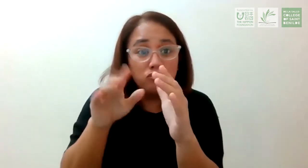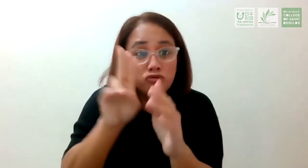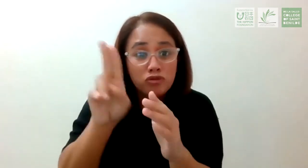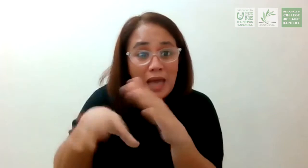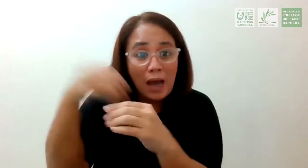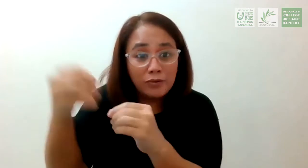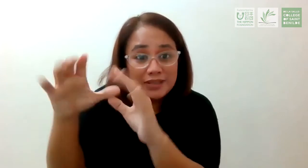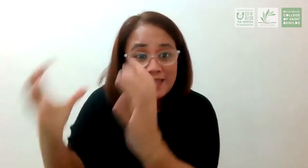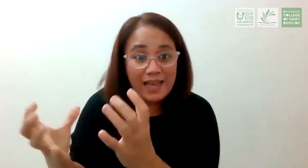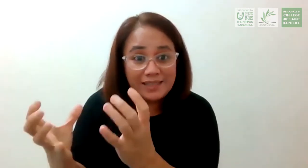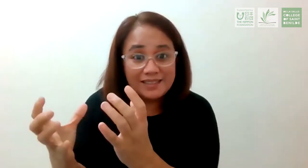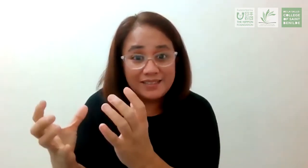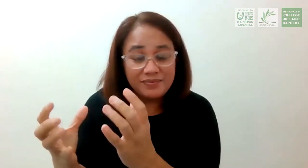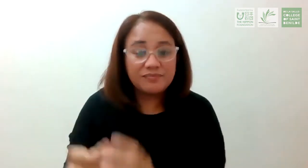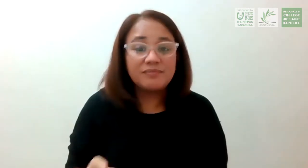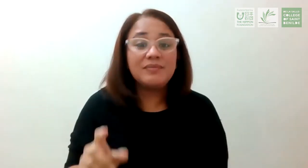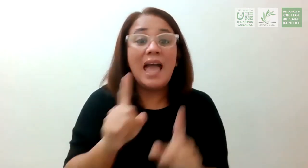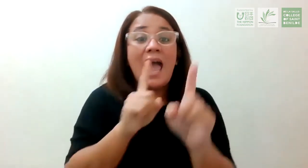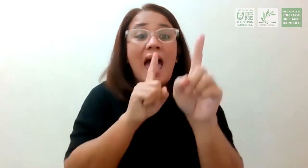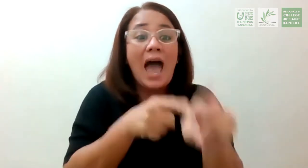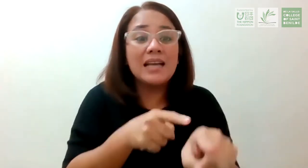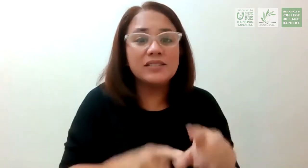So the correct answer is C.